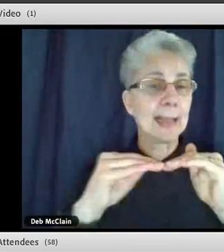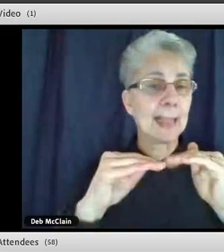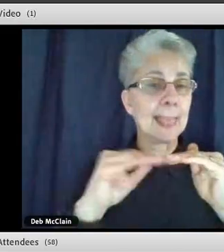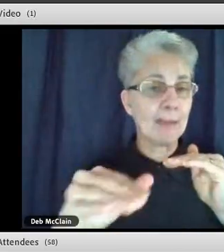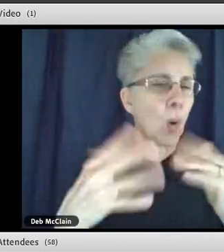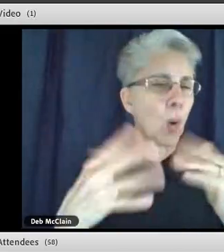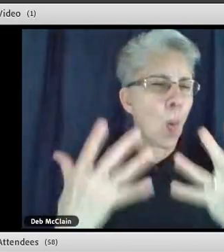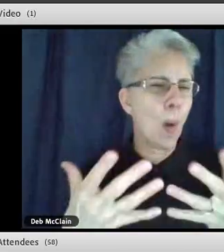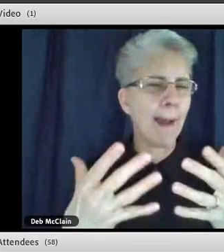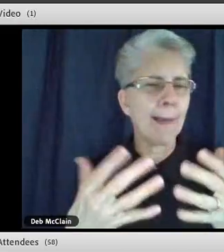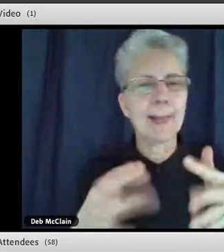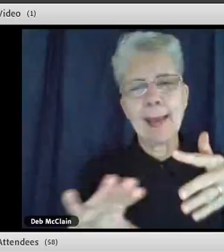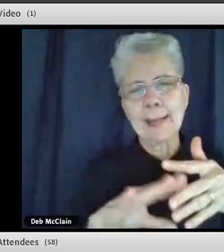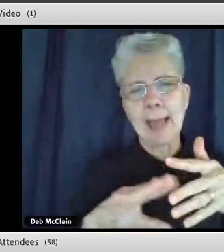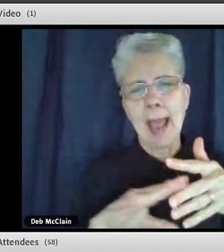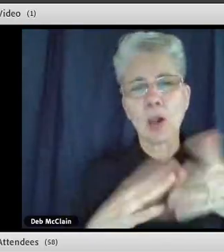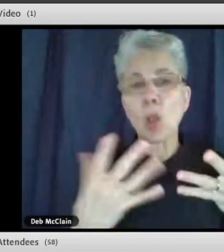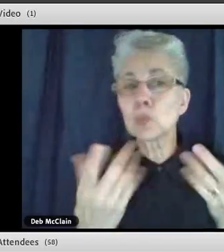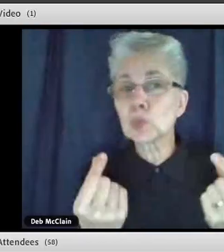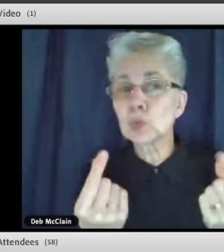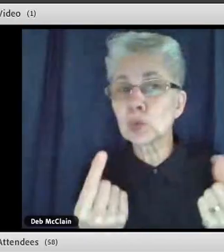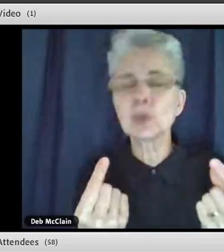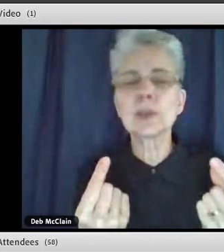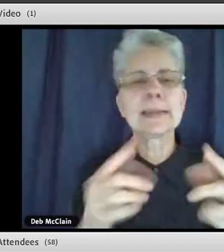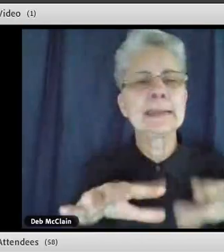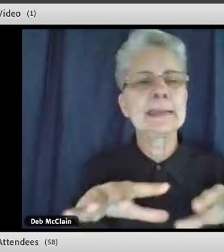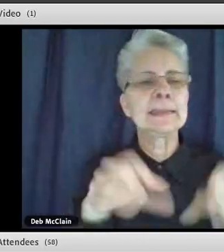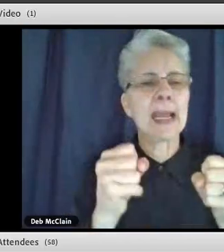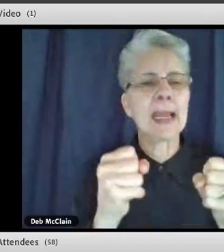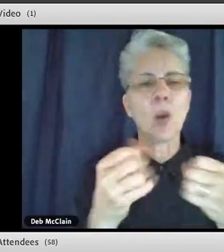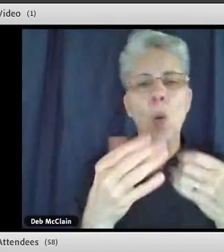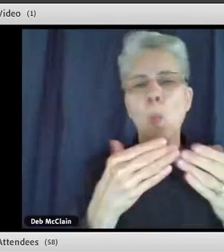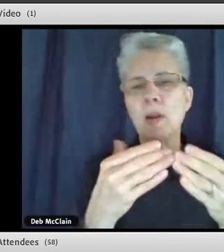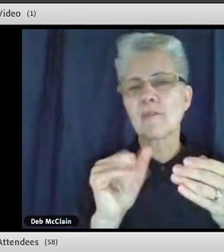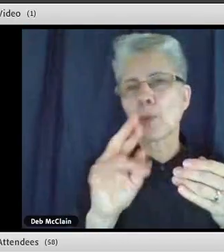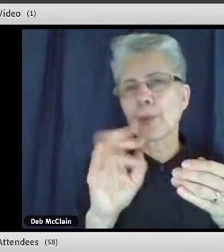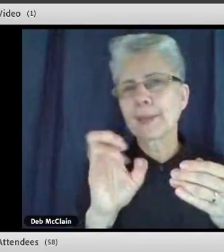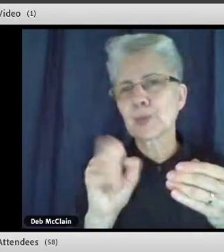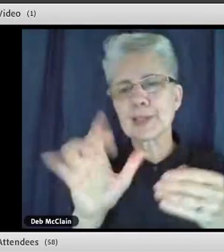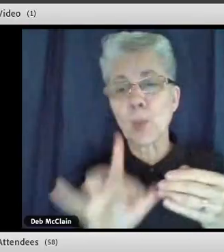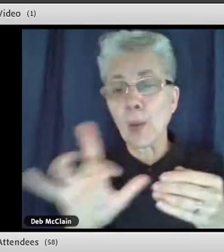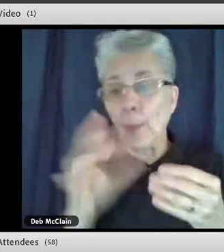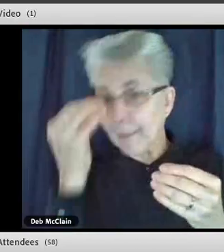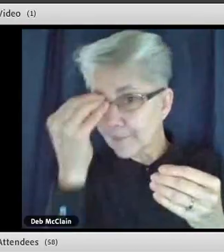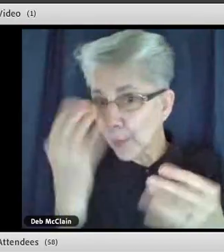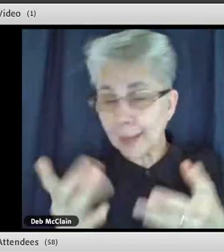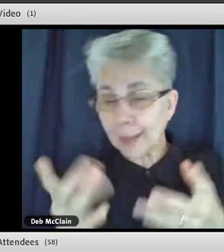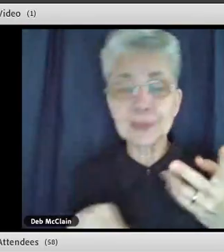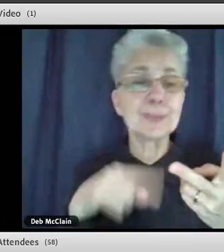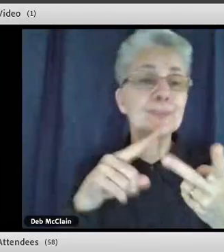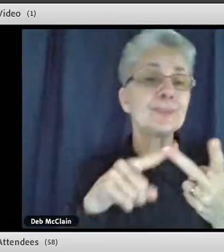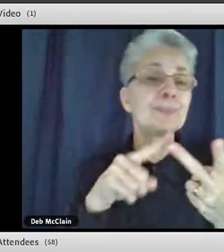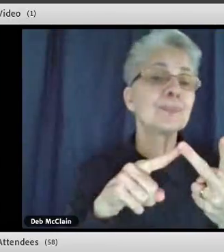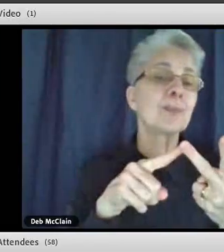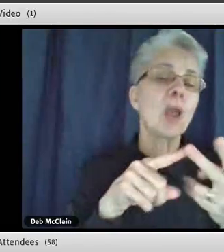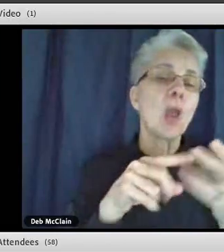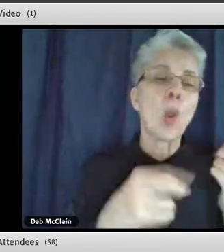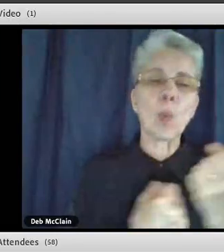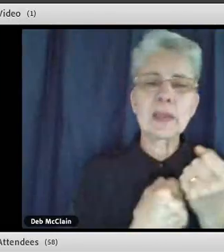is take whatever resources, so recorded information, resources that the library